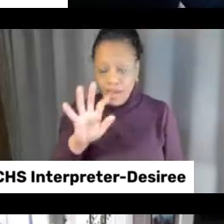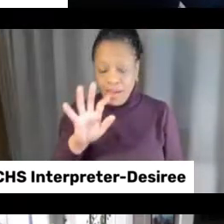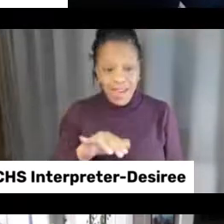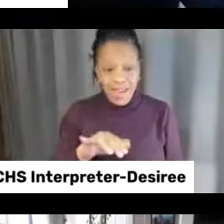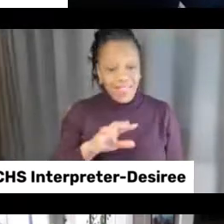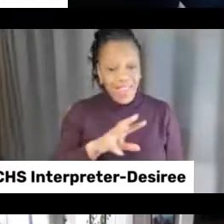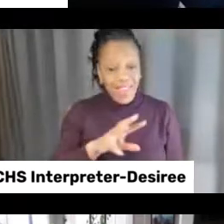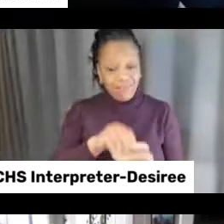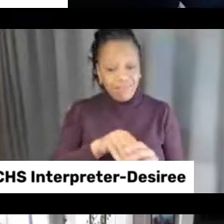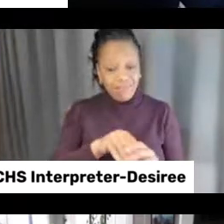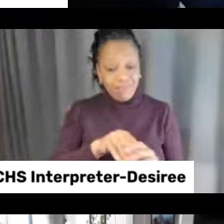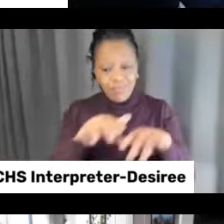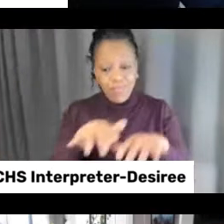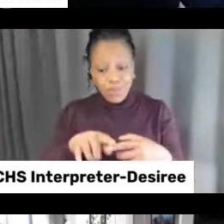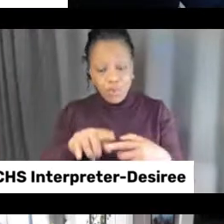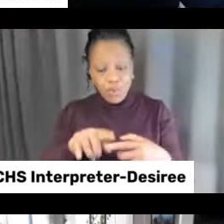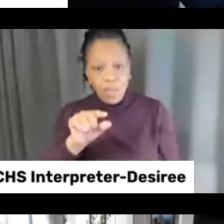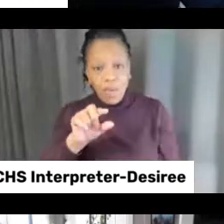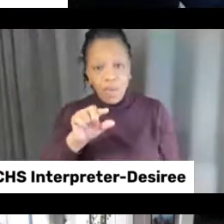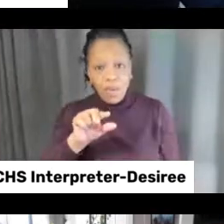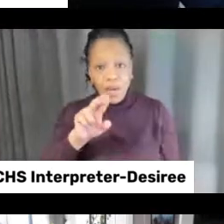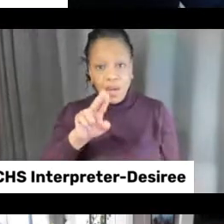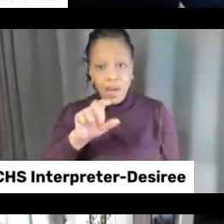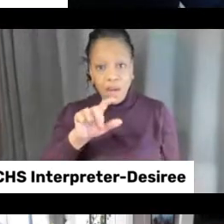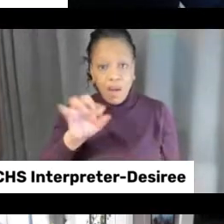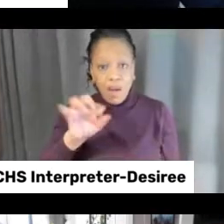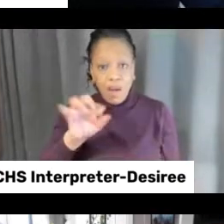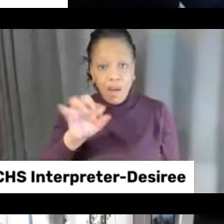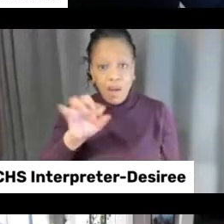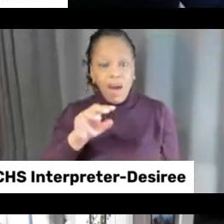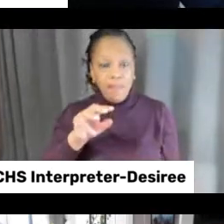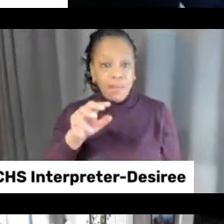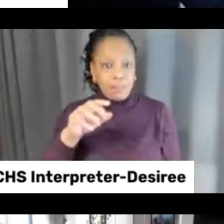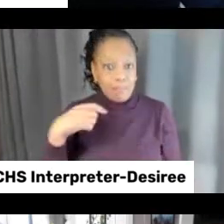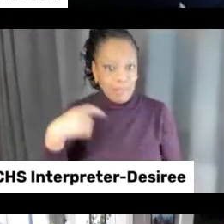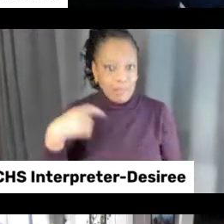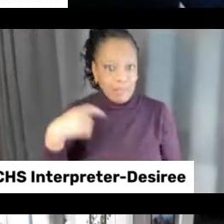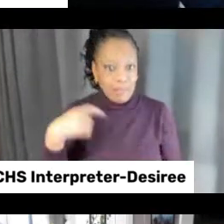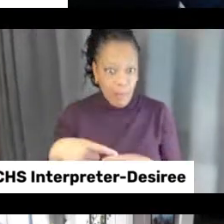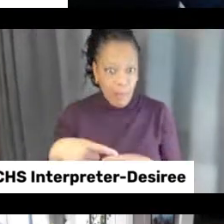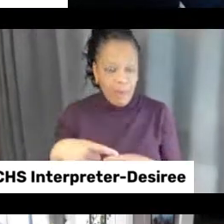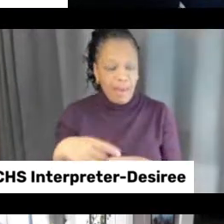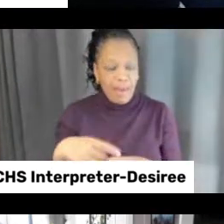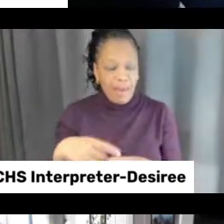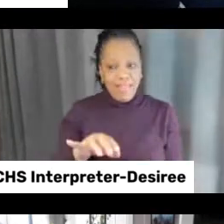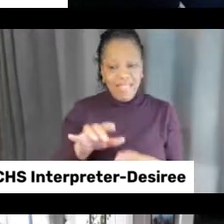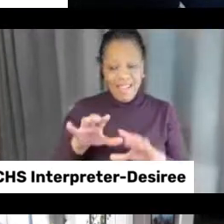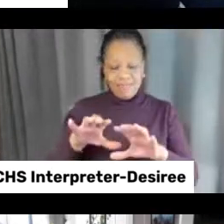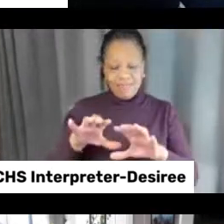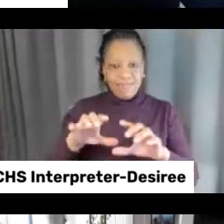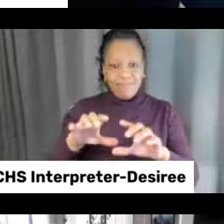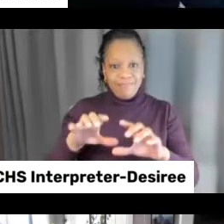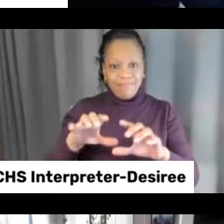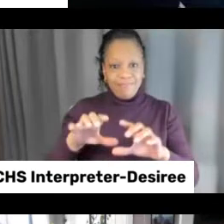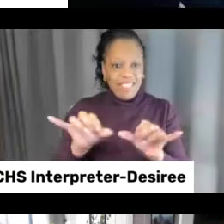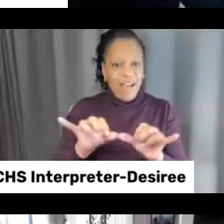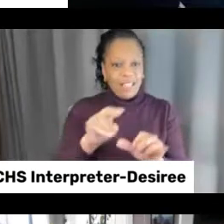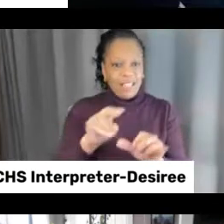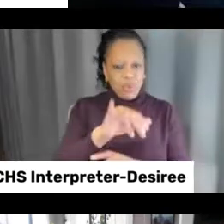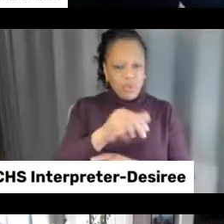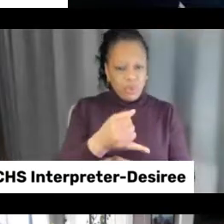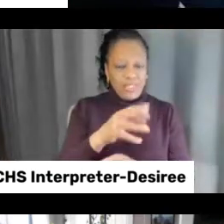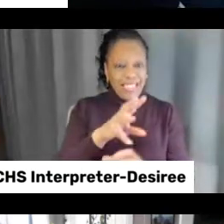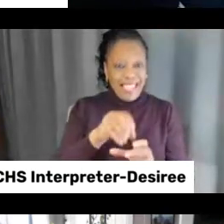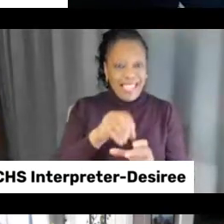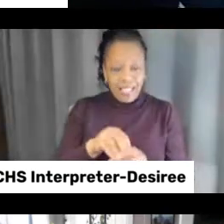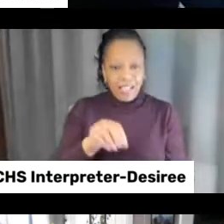and has contributed to the largest dead zone that's the size of New Jersey and in the Gulf of Mexico.